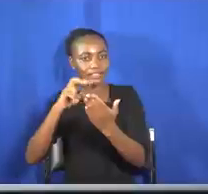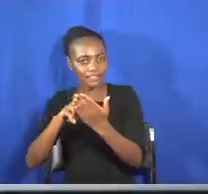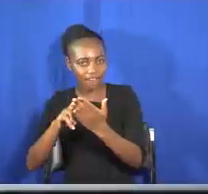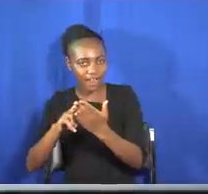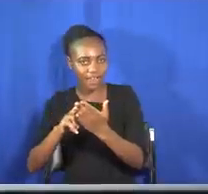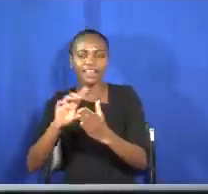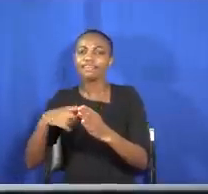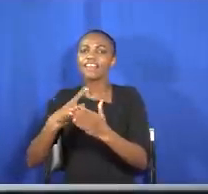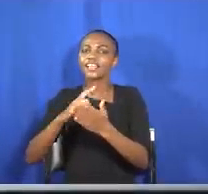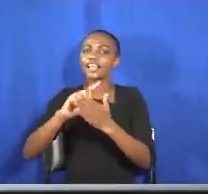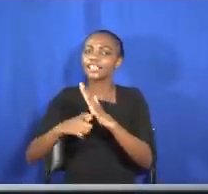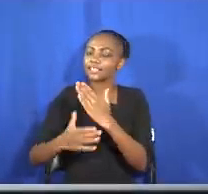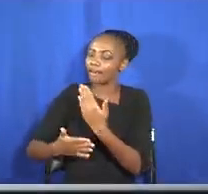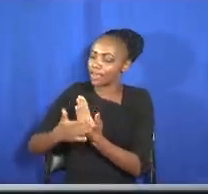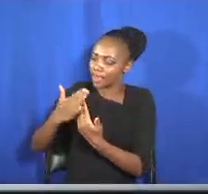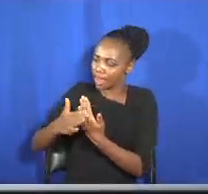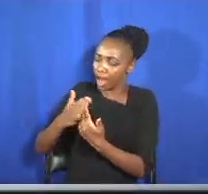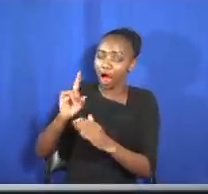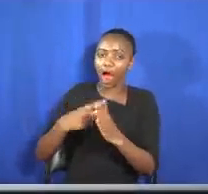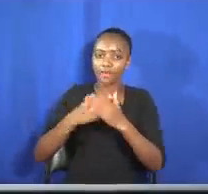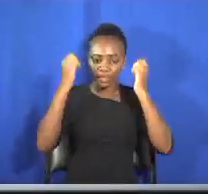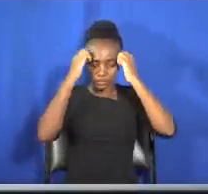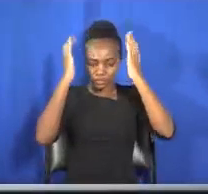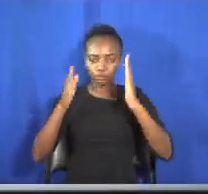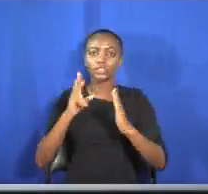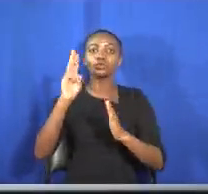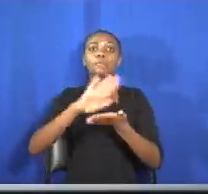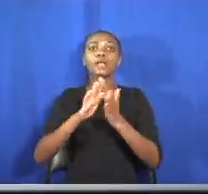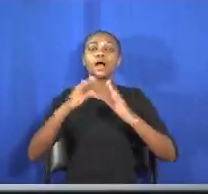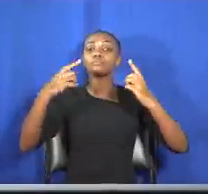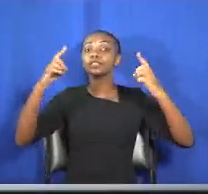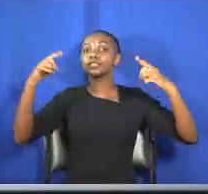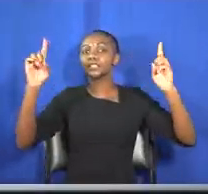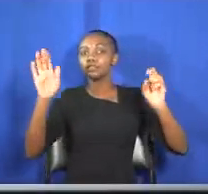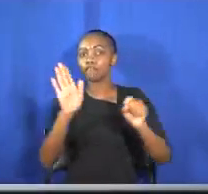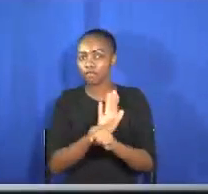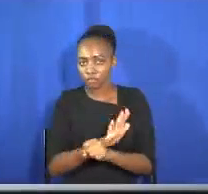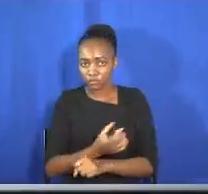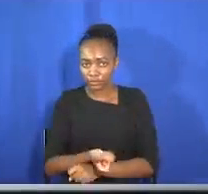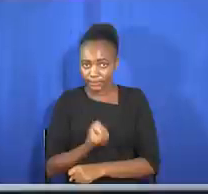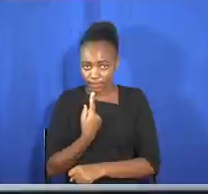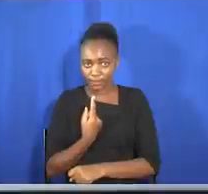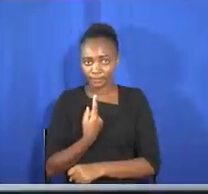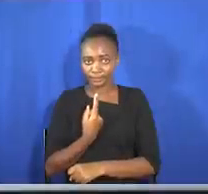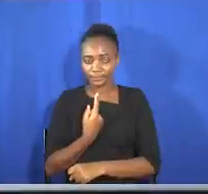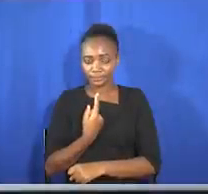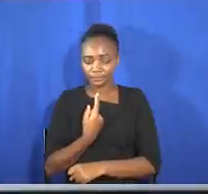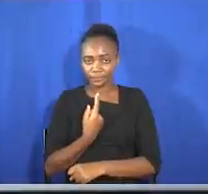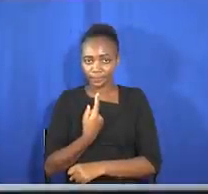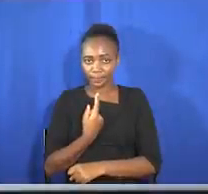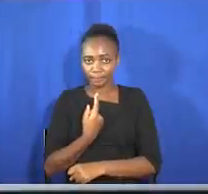learner. Then you nurture it. And then the learners are successful. In whatever area they